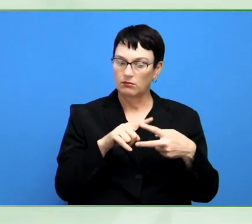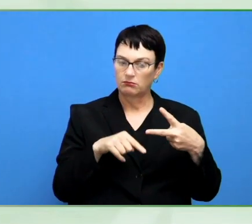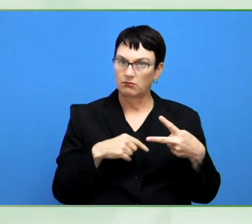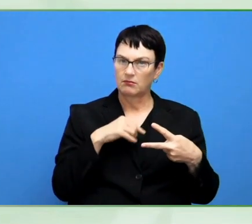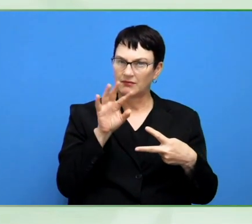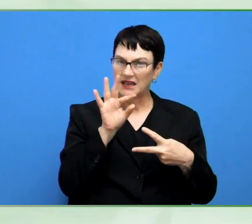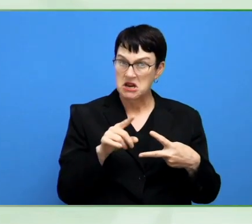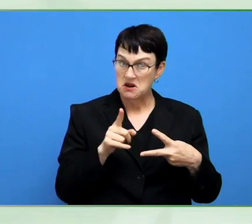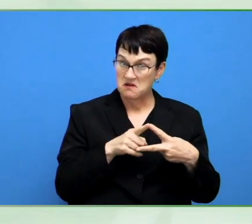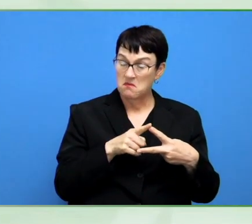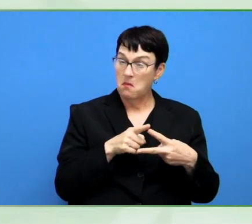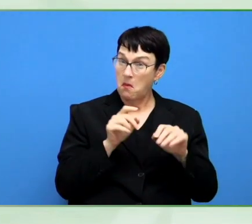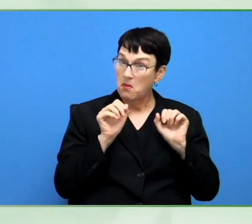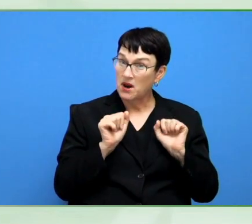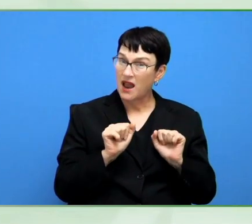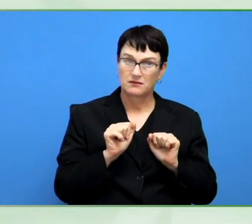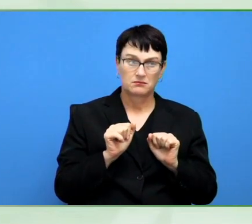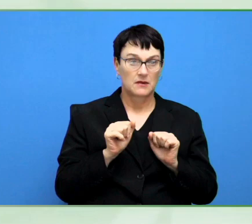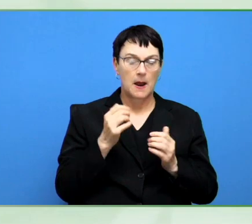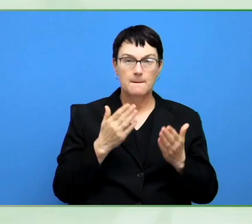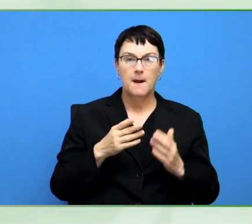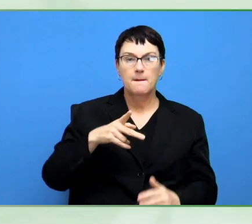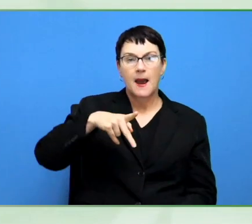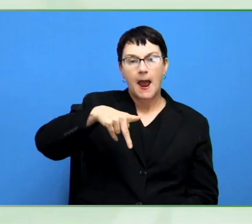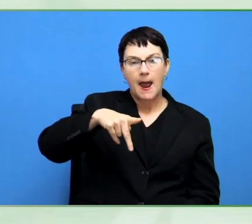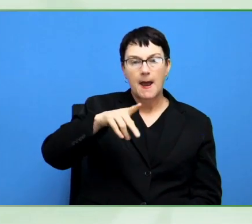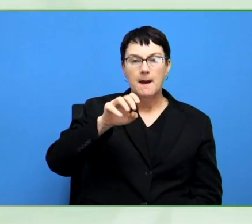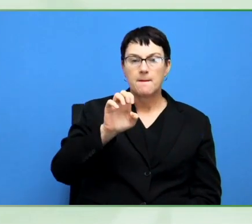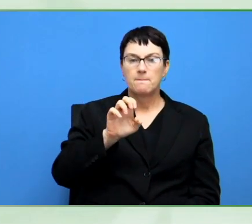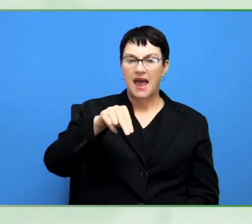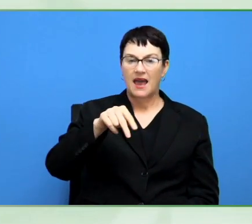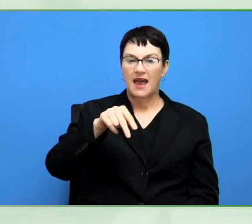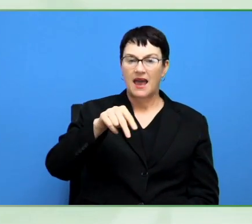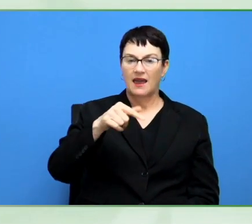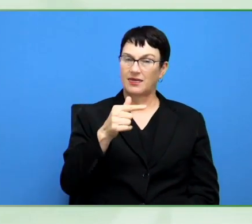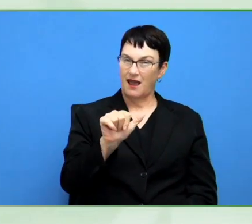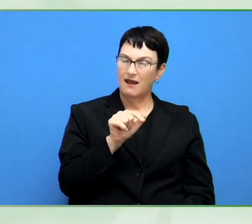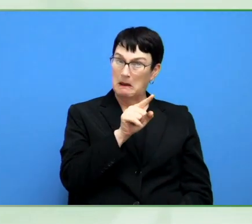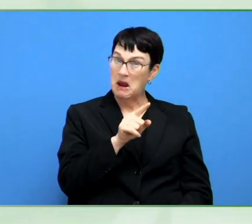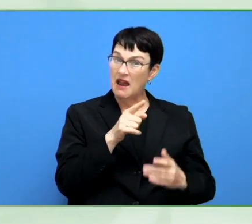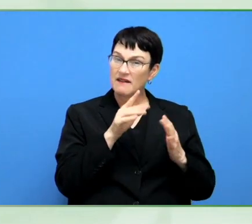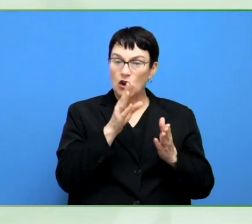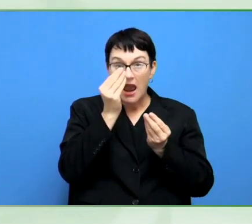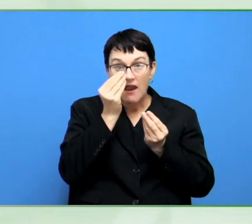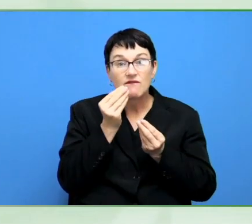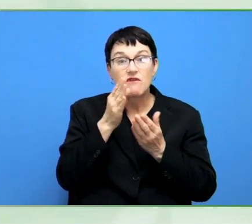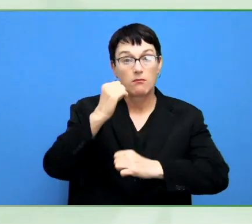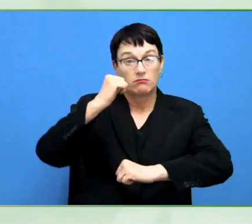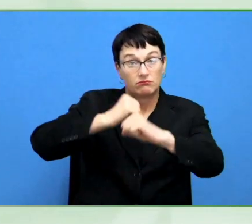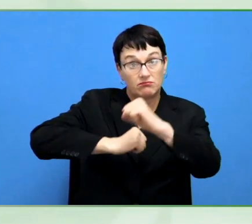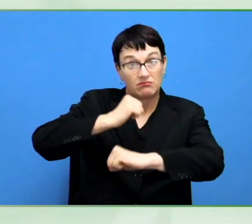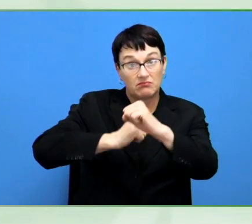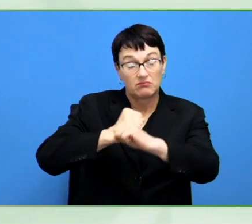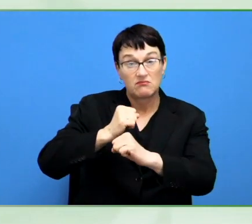customers about Penta when they receive and have their leg fitted? Because I guess